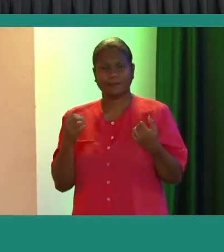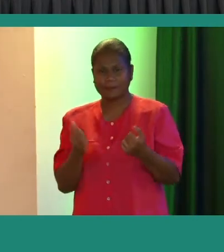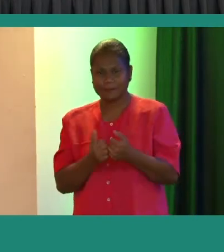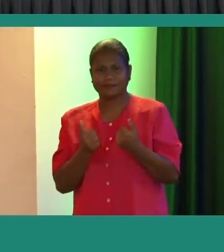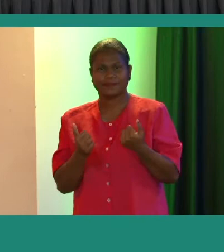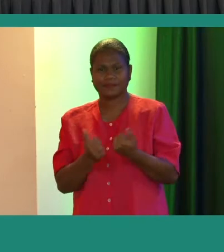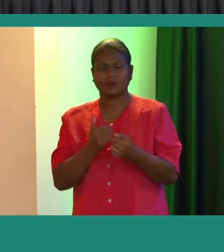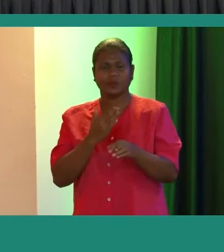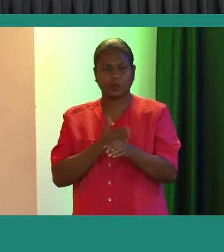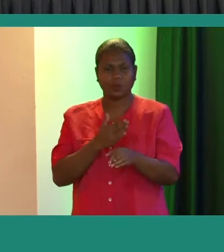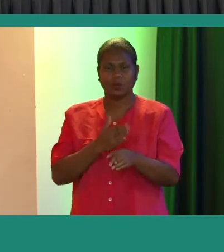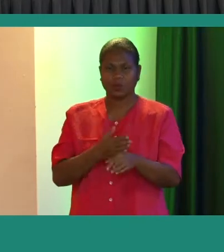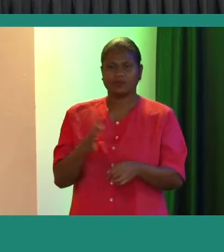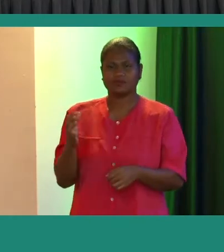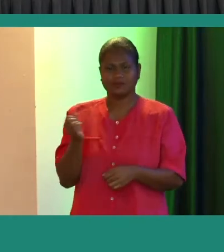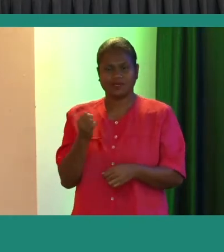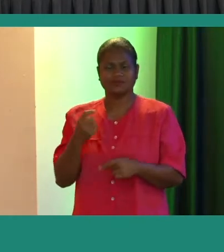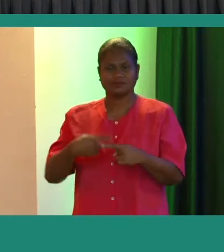done.